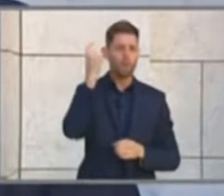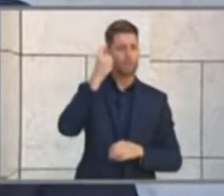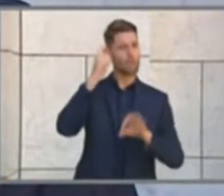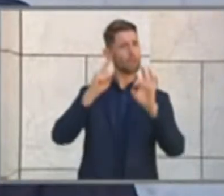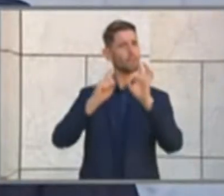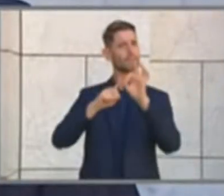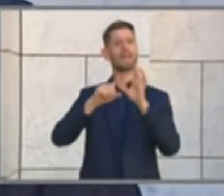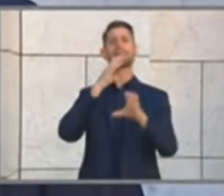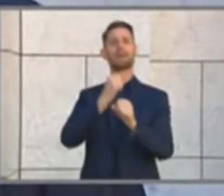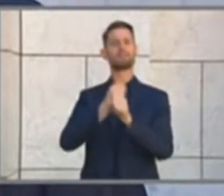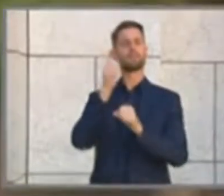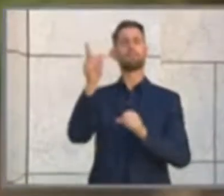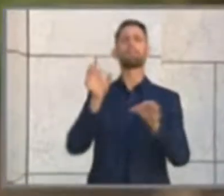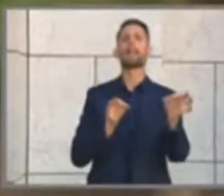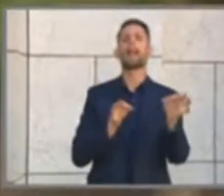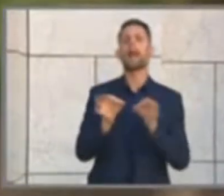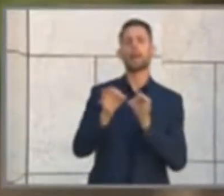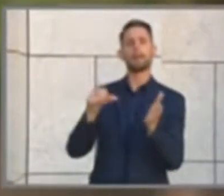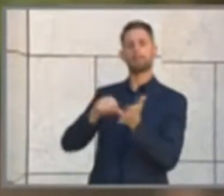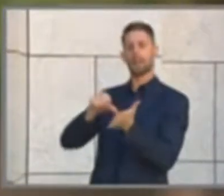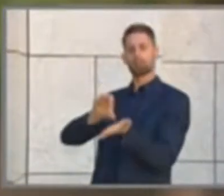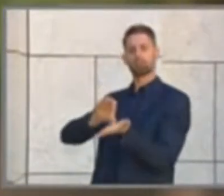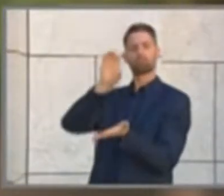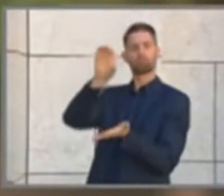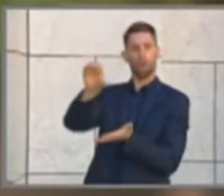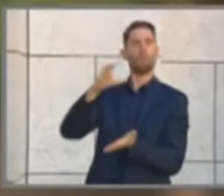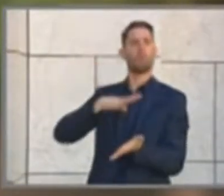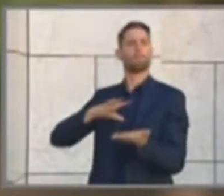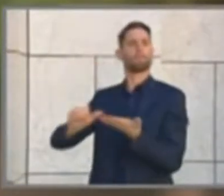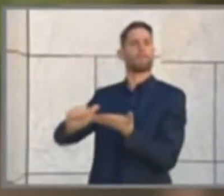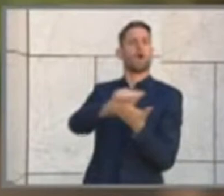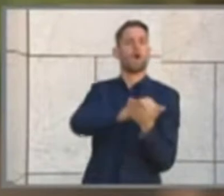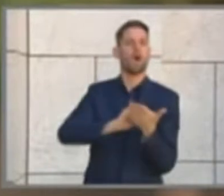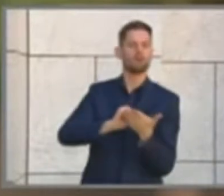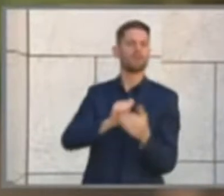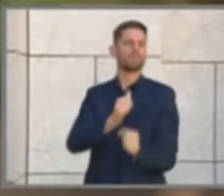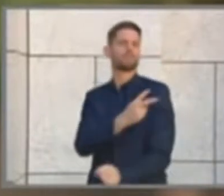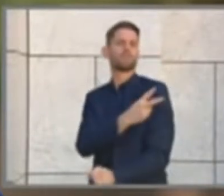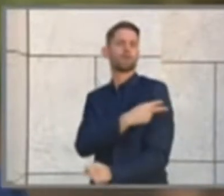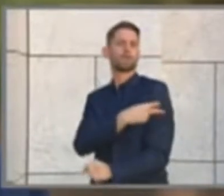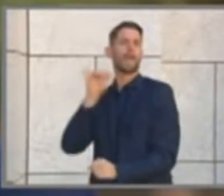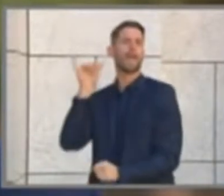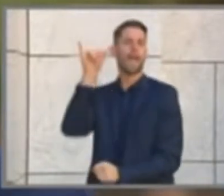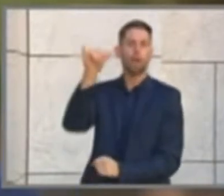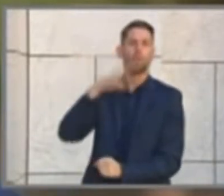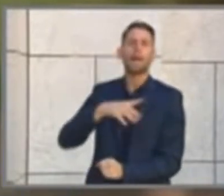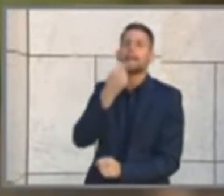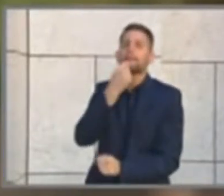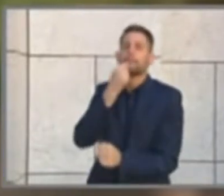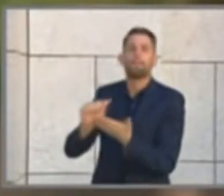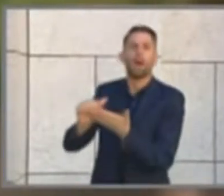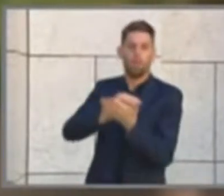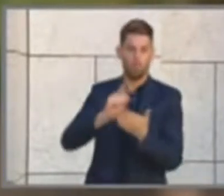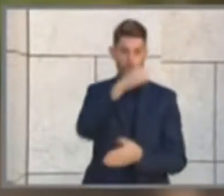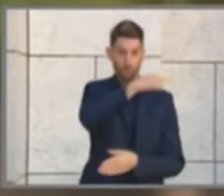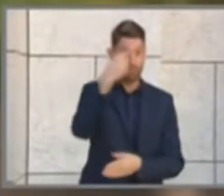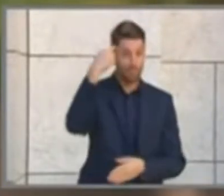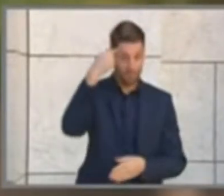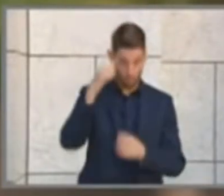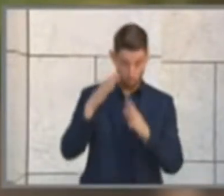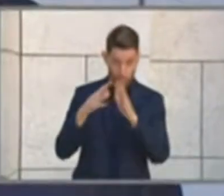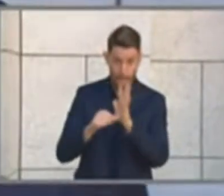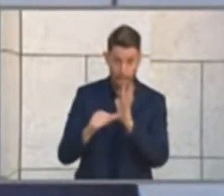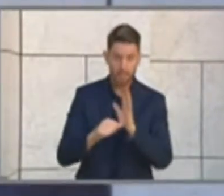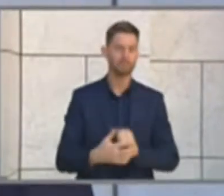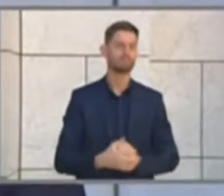Queensland taxpayers' money to make a bid or indeed purchase an equity stake in Virgin Australia? Well,